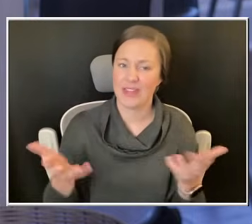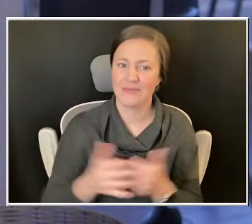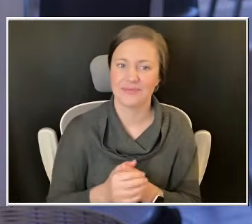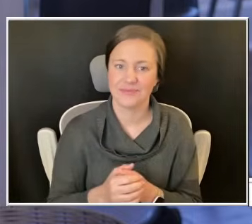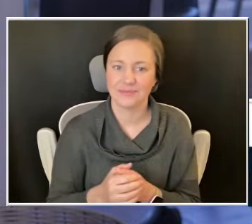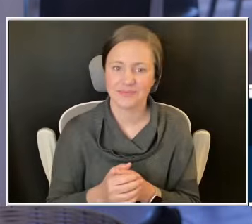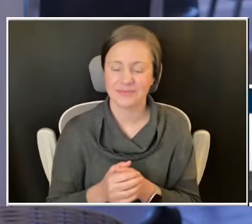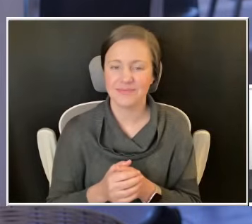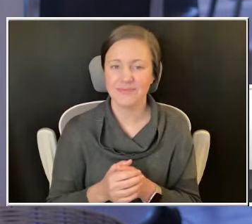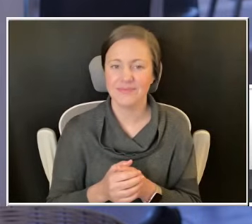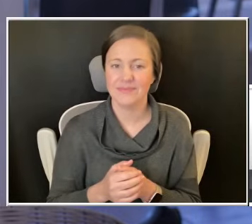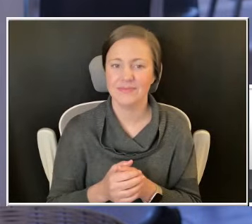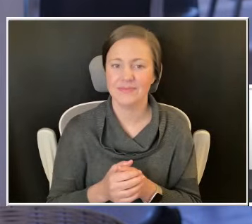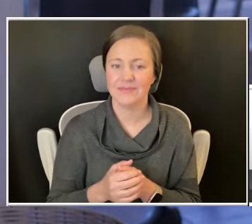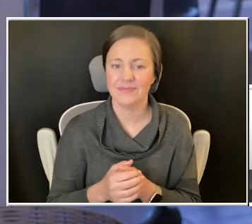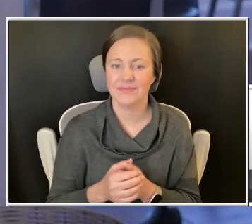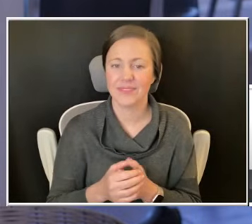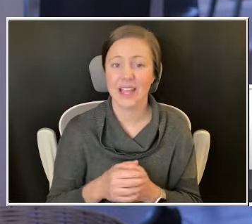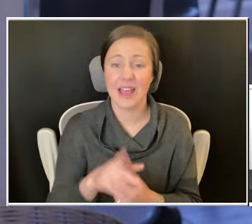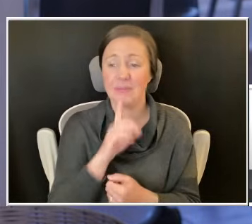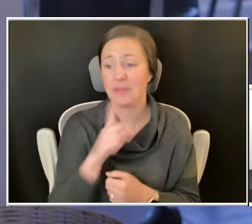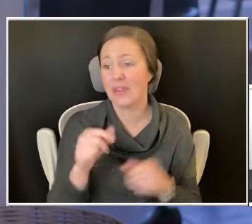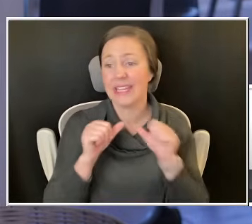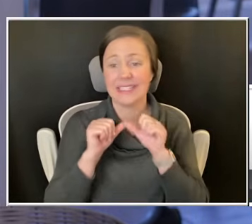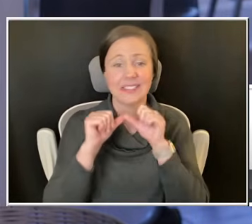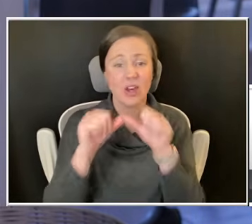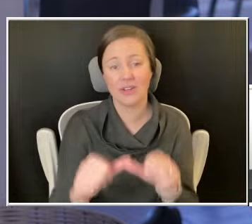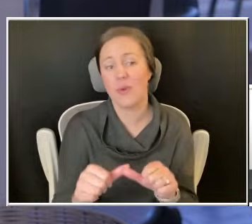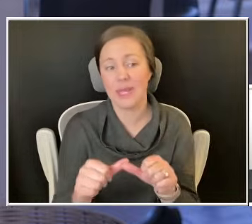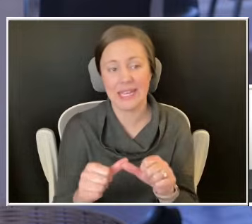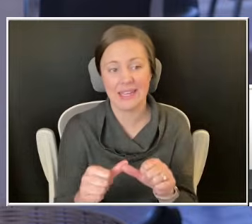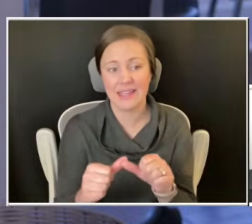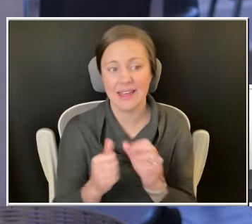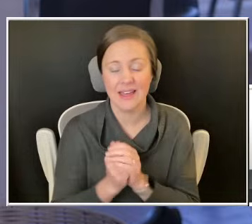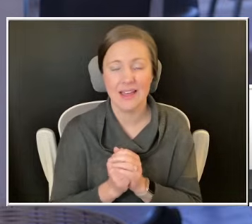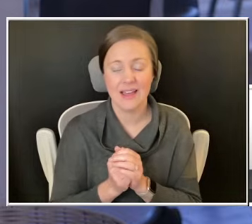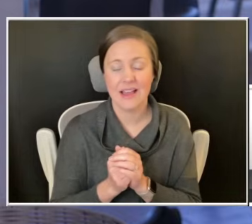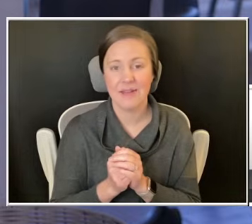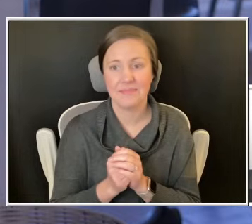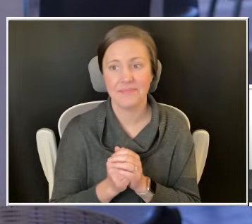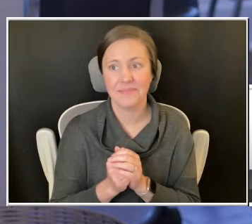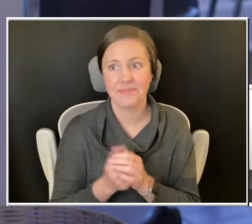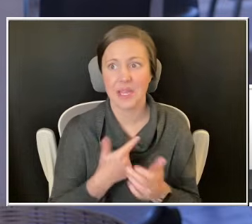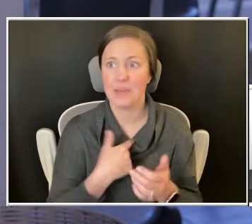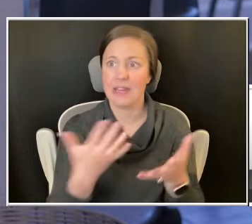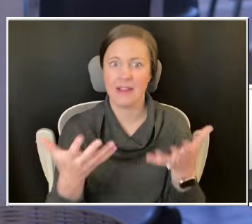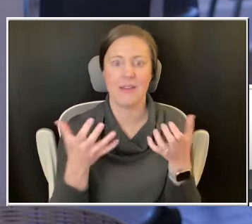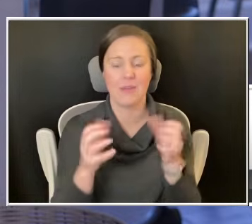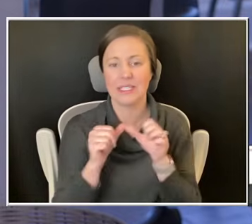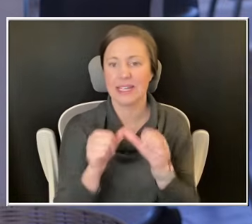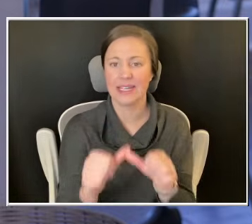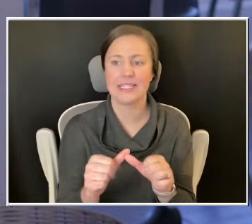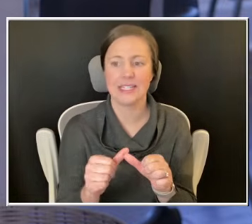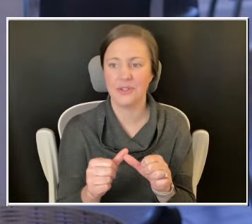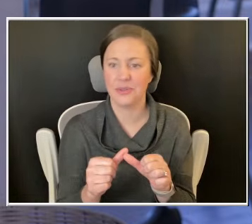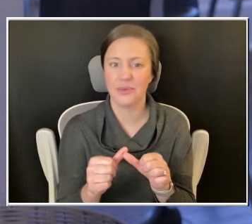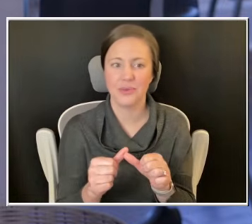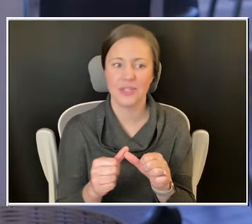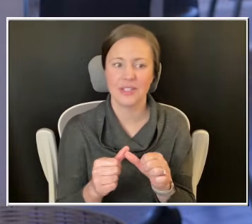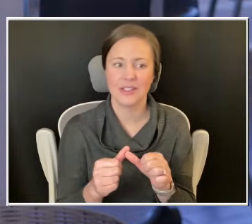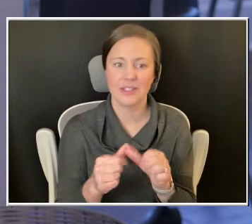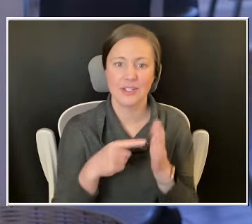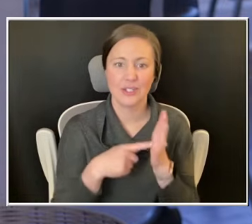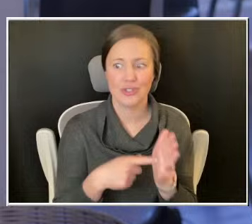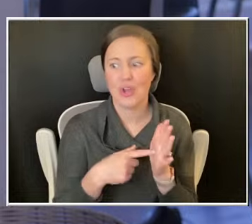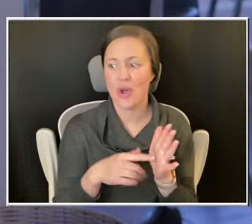That it's ongoing. I want to continue to show kind of how I'm going